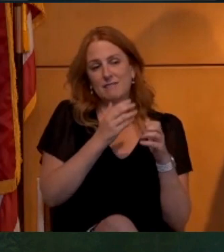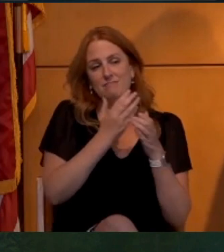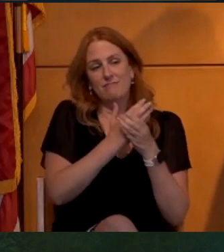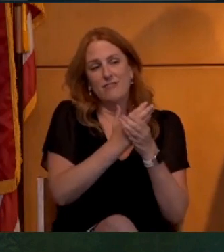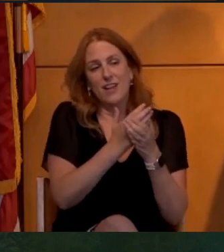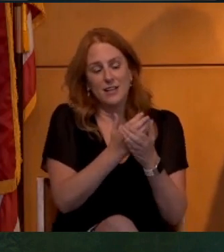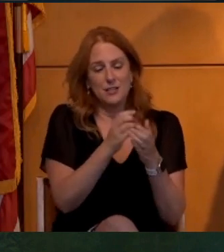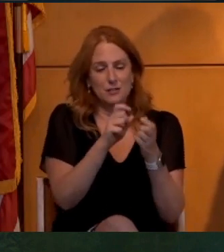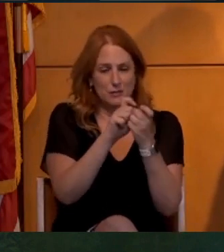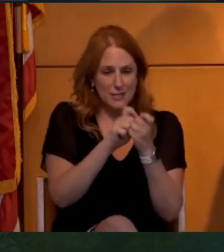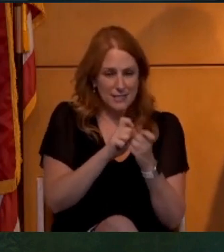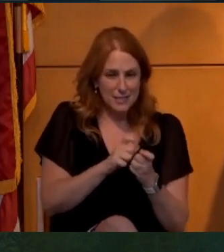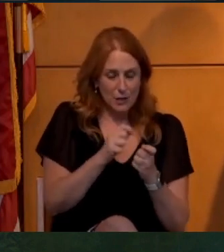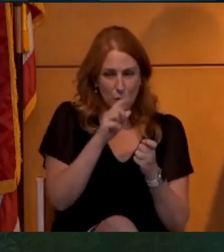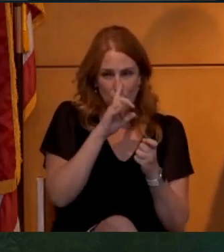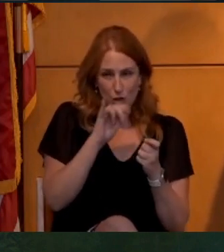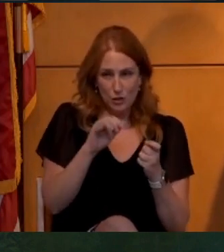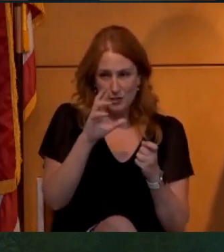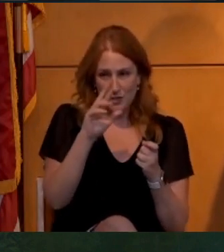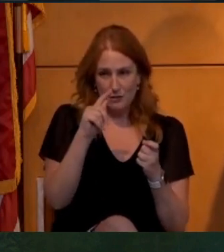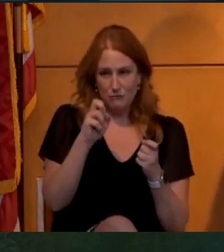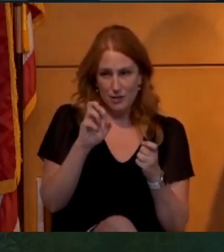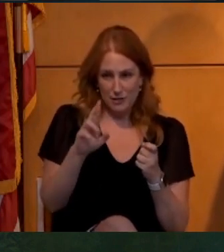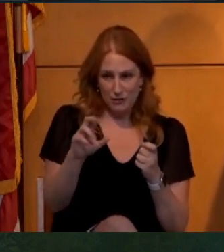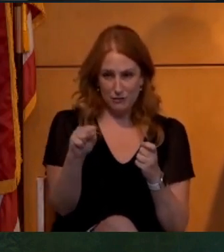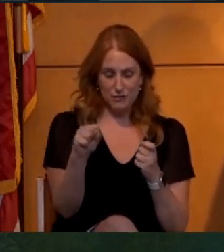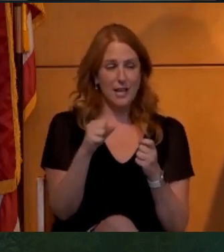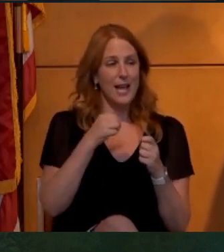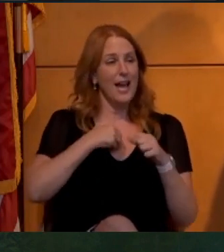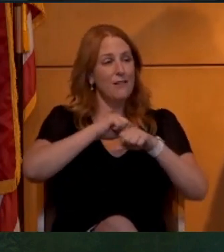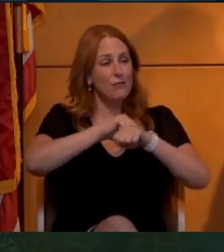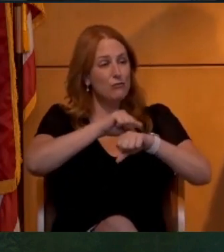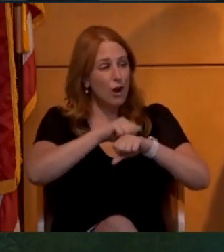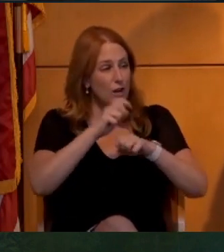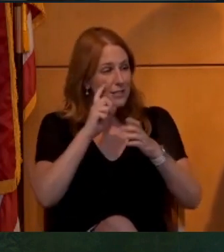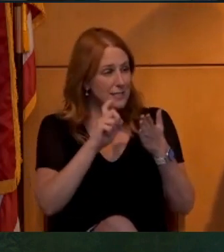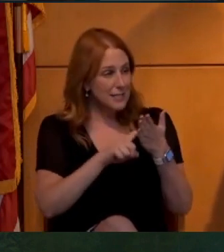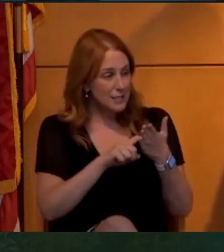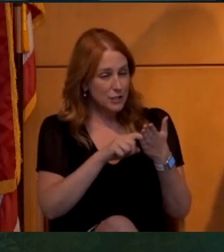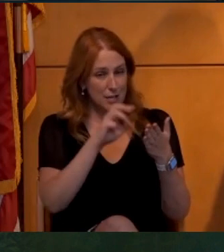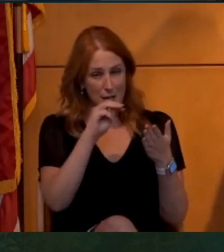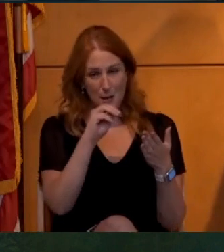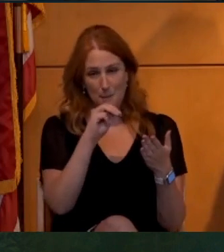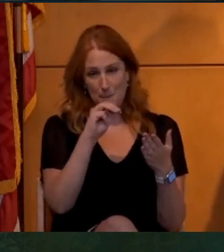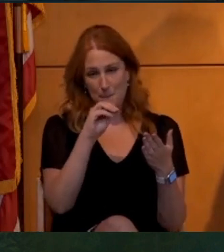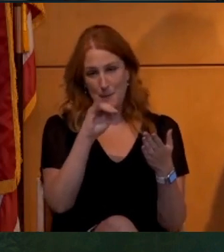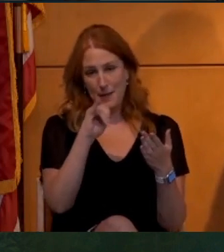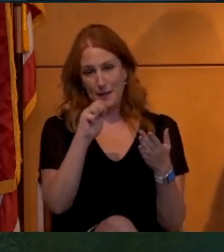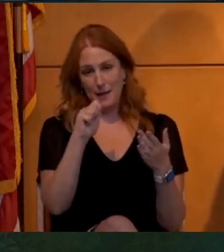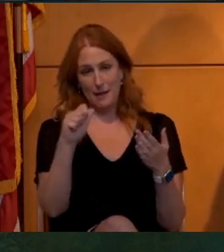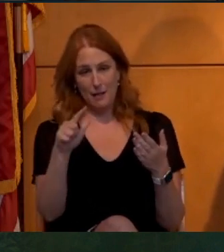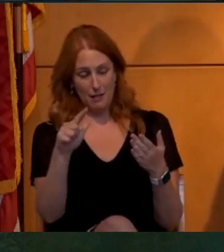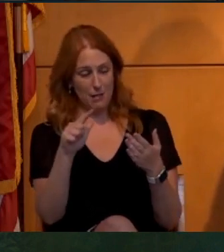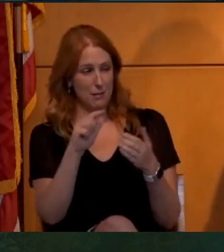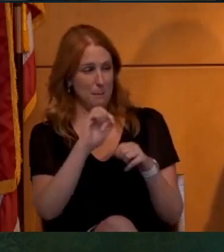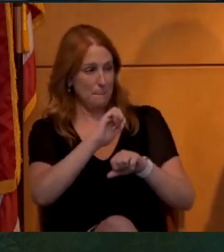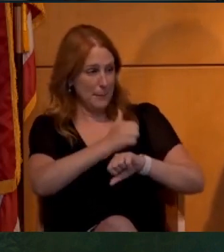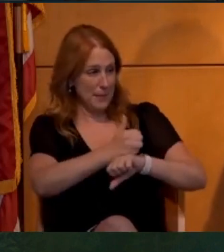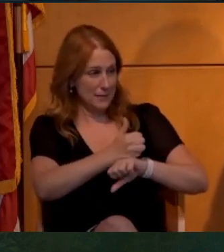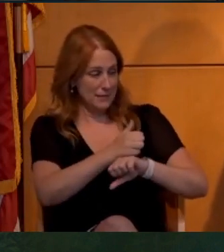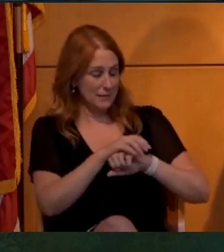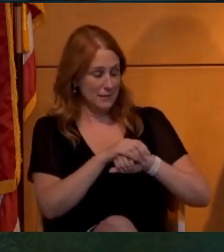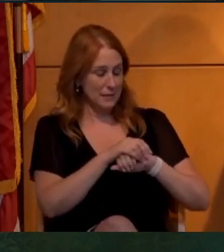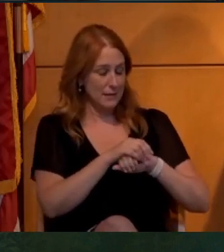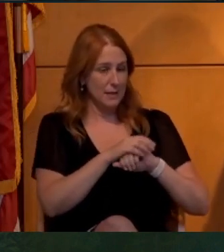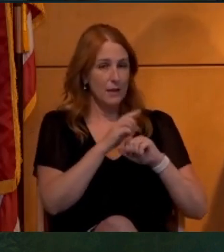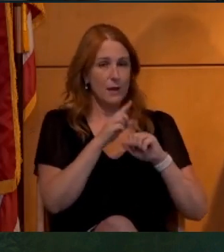craters. Similarly, we have rock detection, AI and ML based, and working with Valentin Bickel, we have been able to